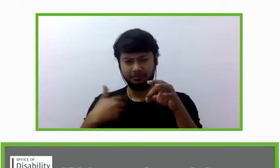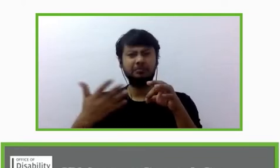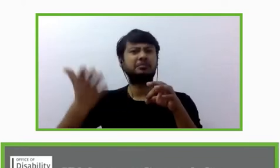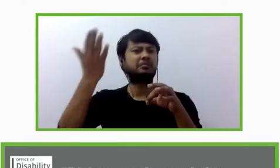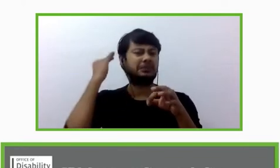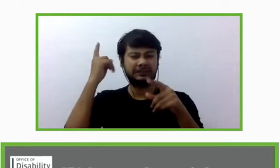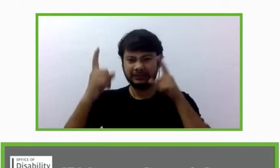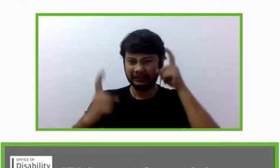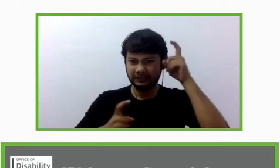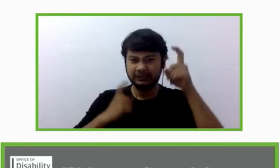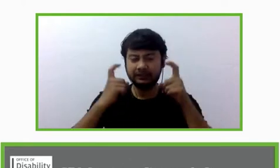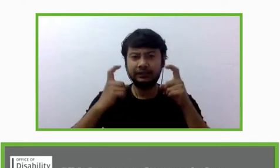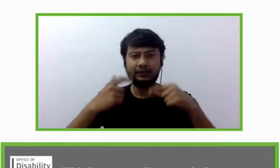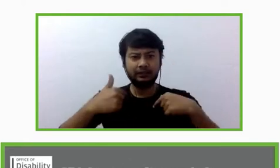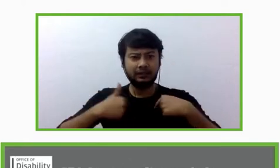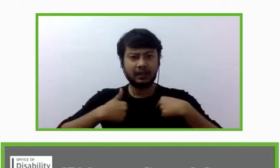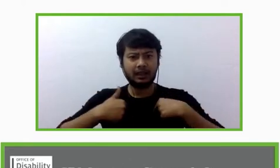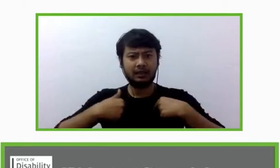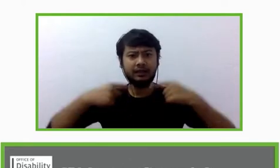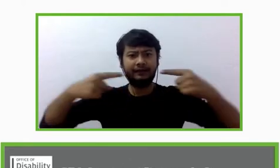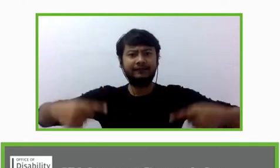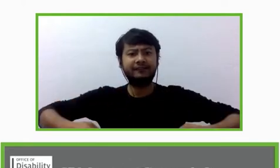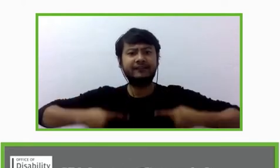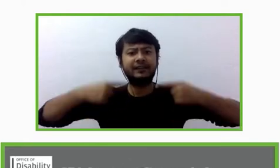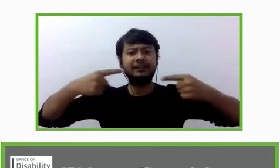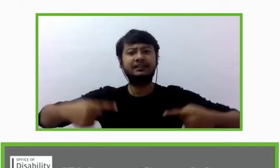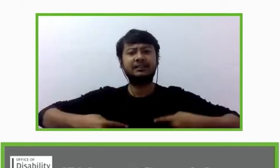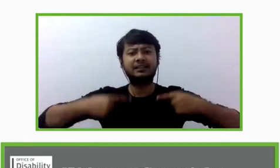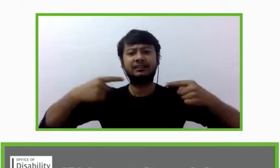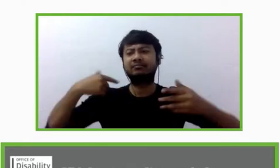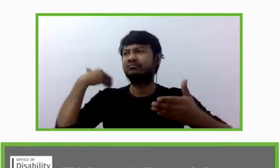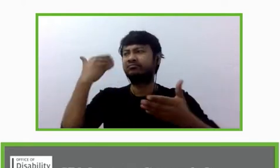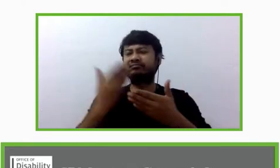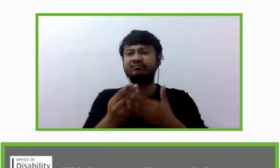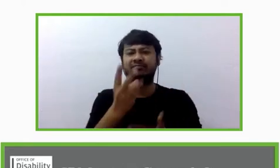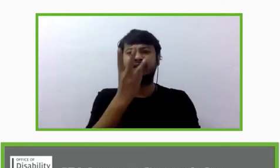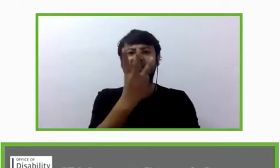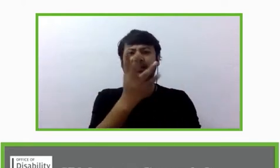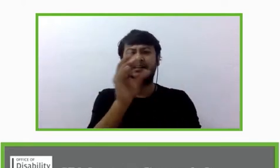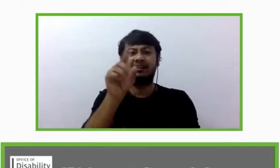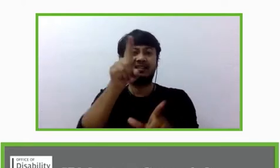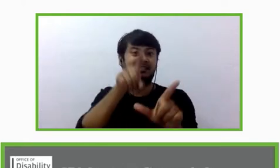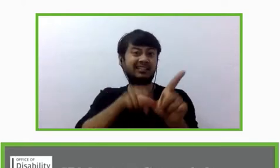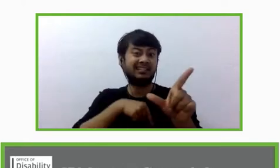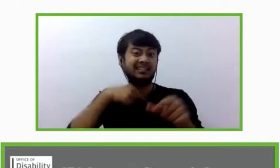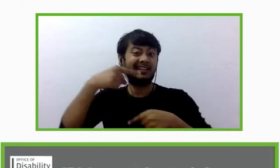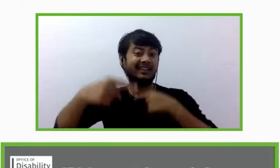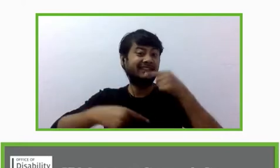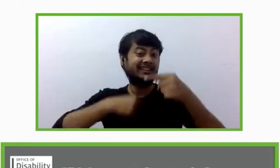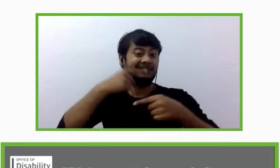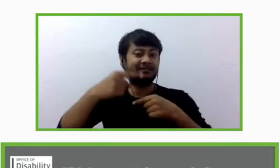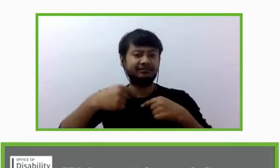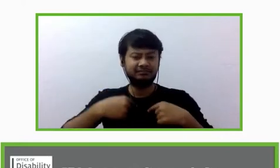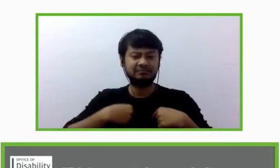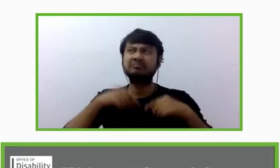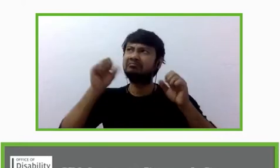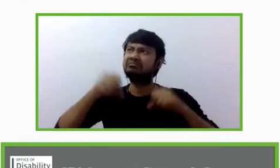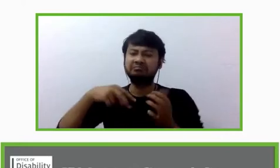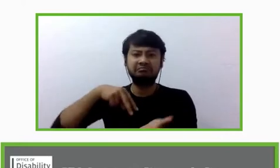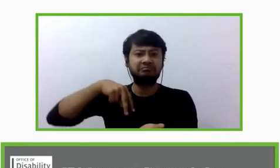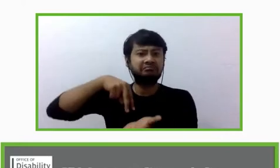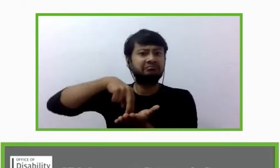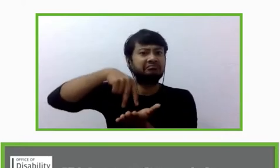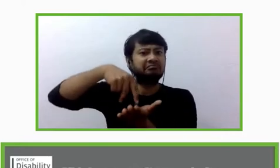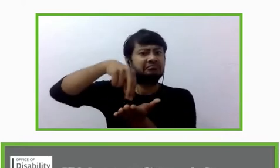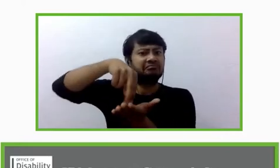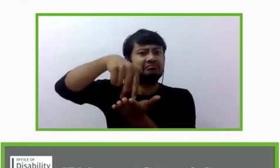sit in a wheelchair every day. I've done it for 30 years. I would like to walk again and be my old healthy